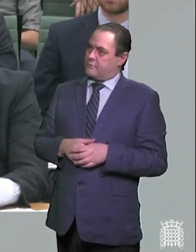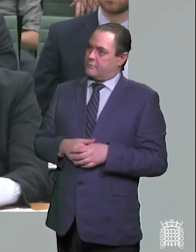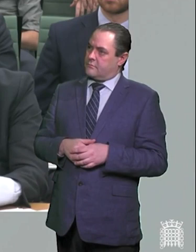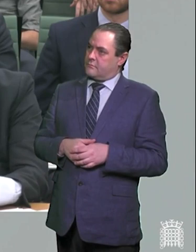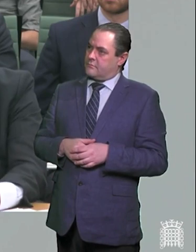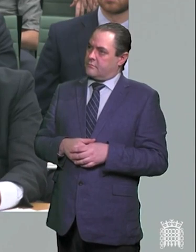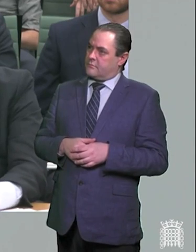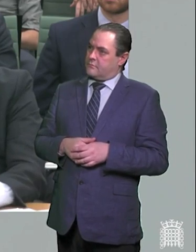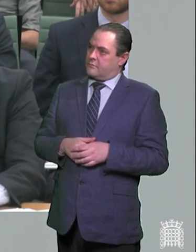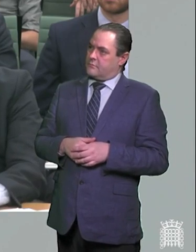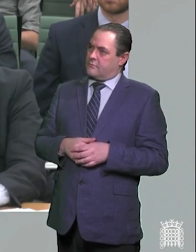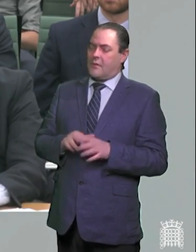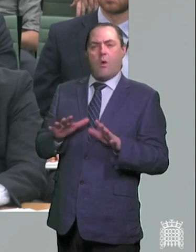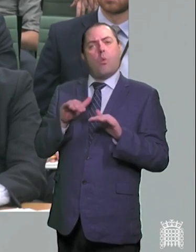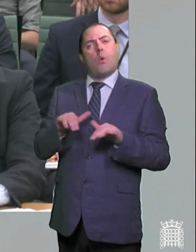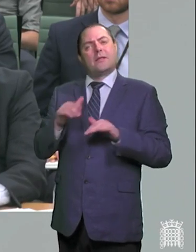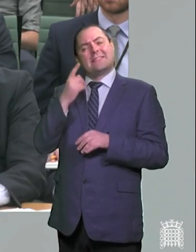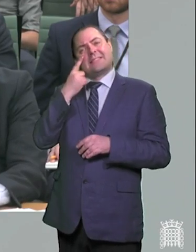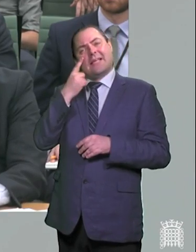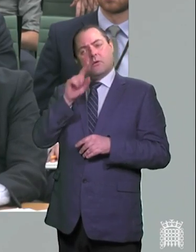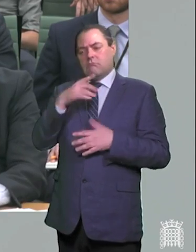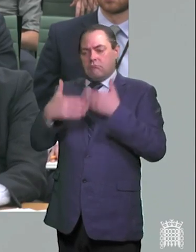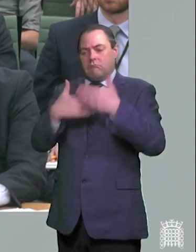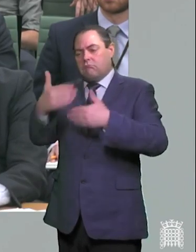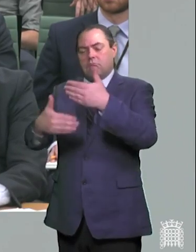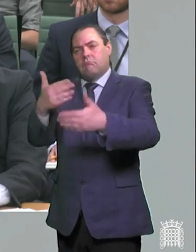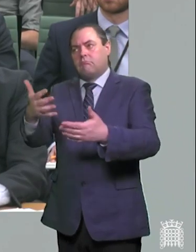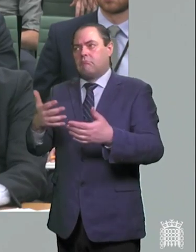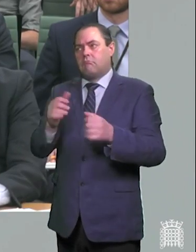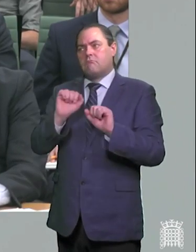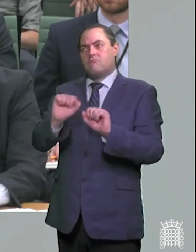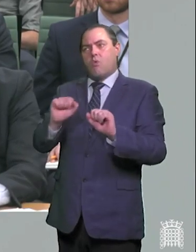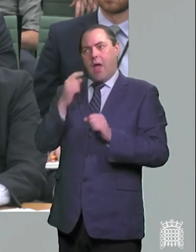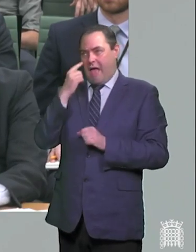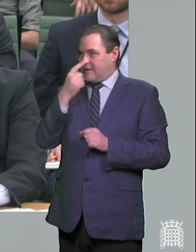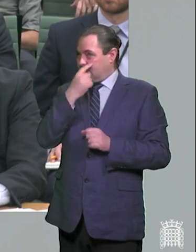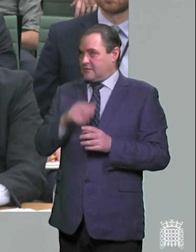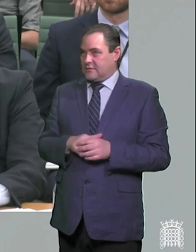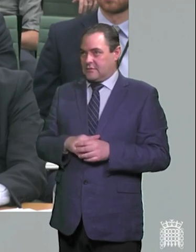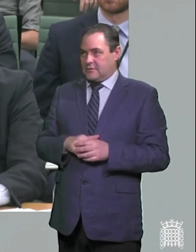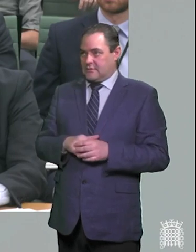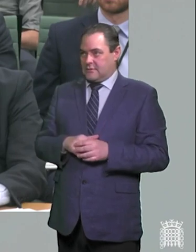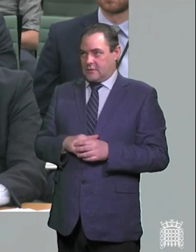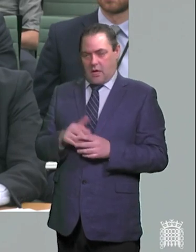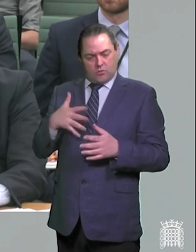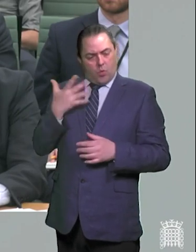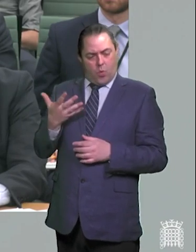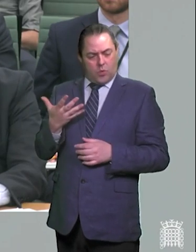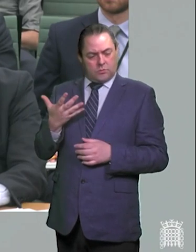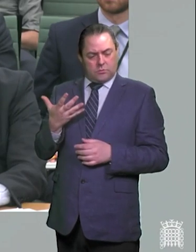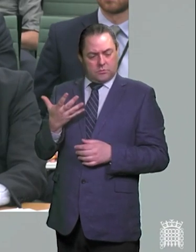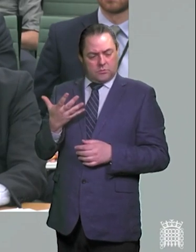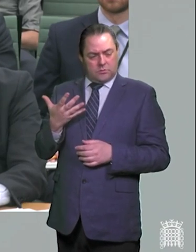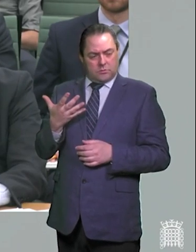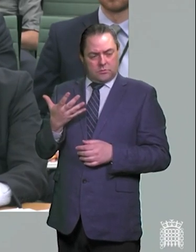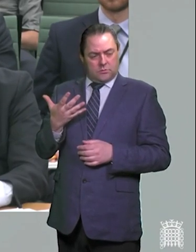I will wait to see how you proceed with the evidence that you have. But I do not wish to.